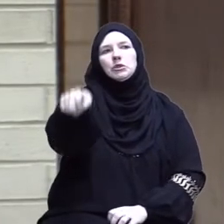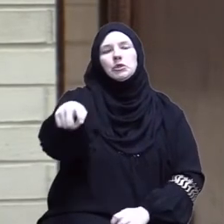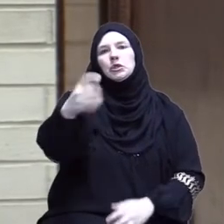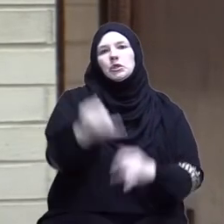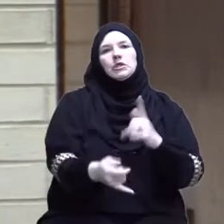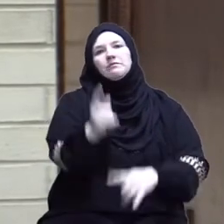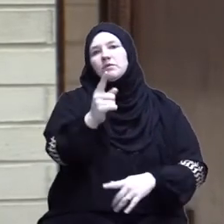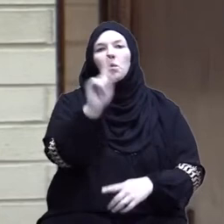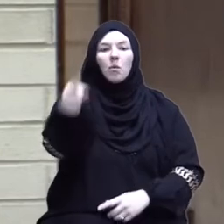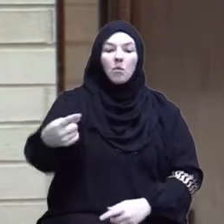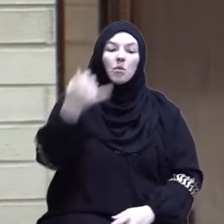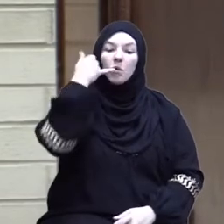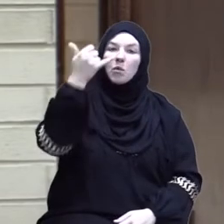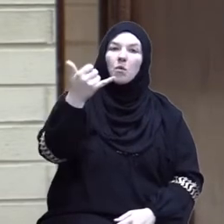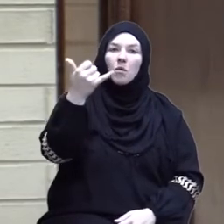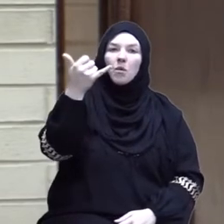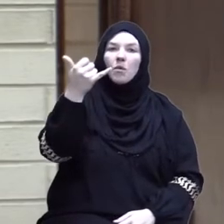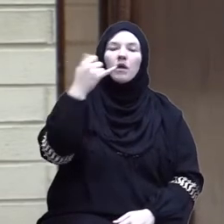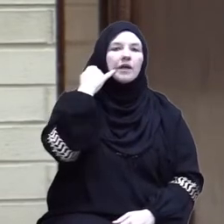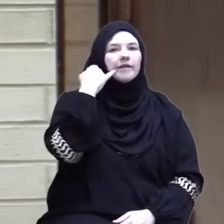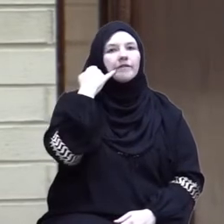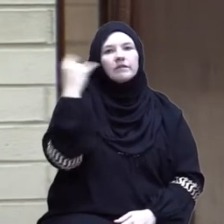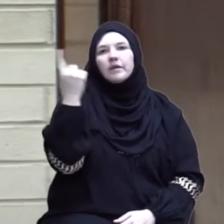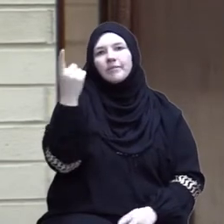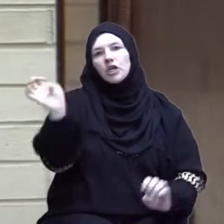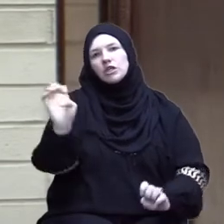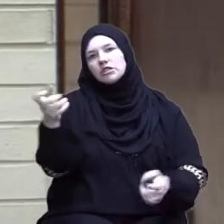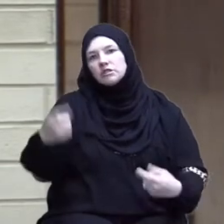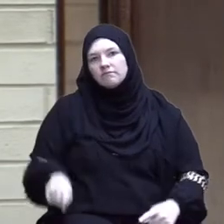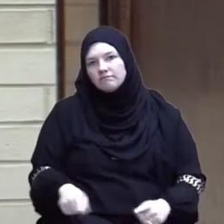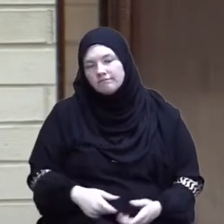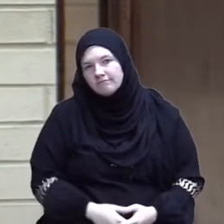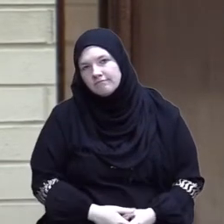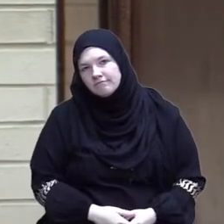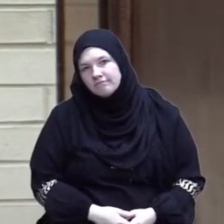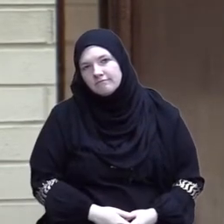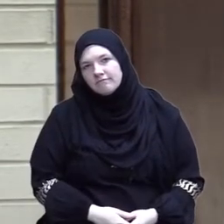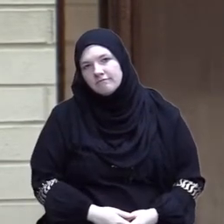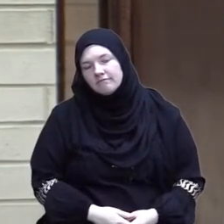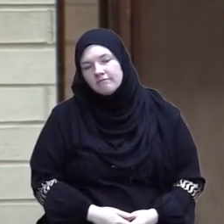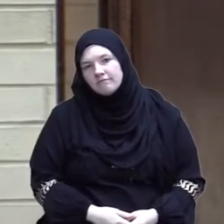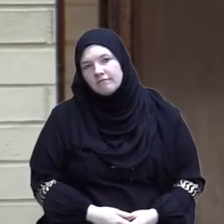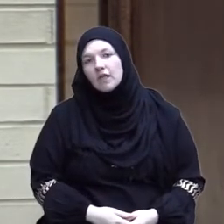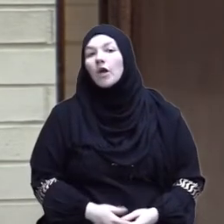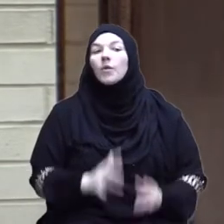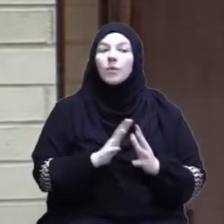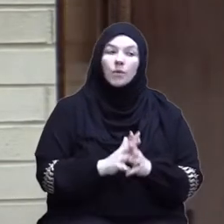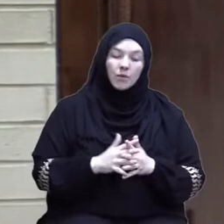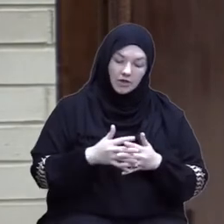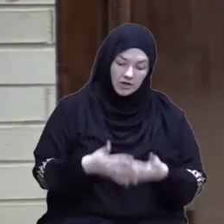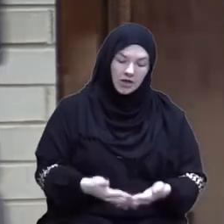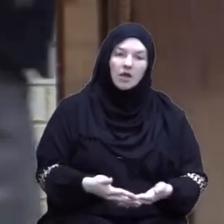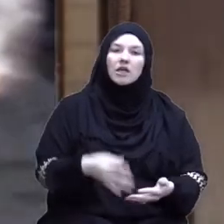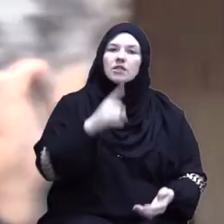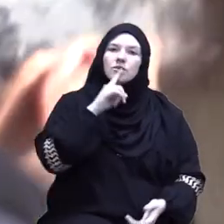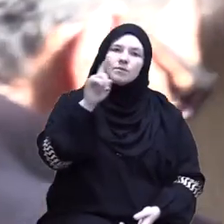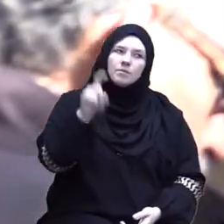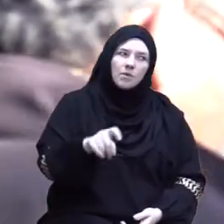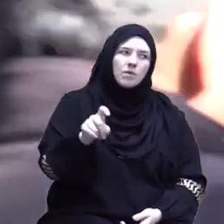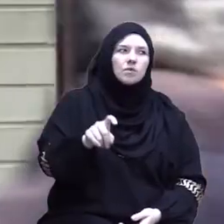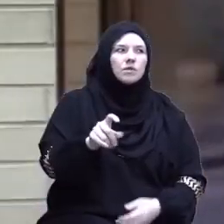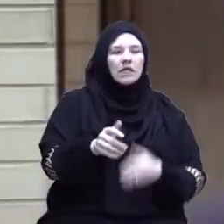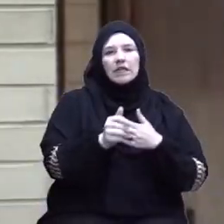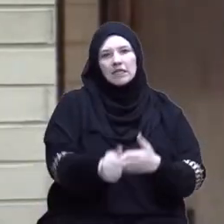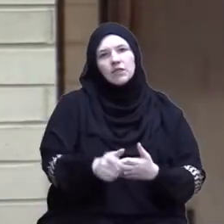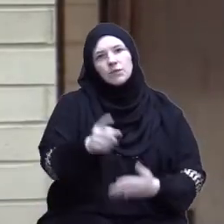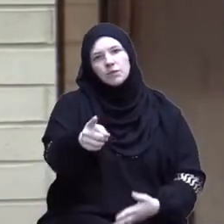you only dial the number if there is something urgent. The Quran is supposed to lead